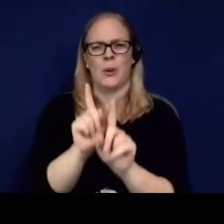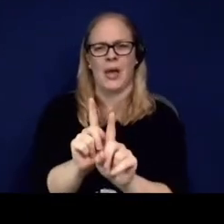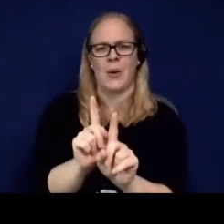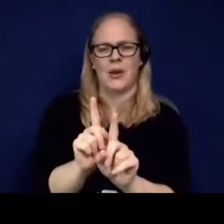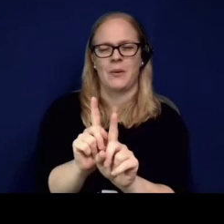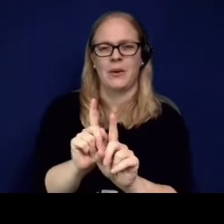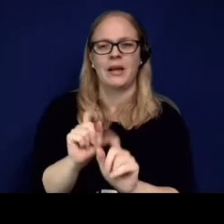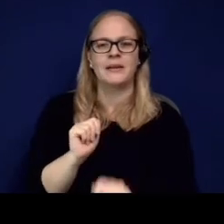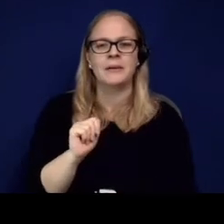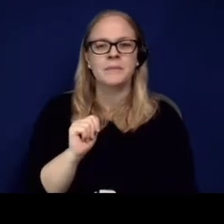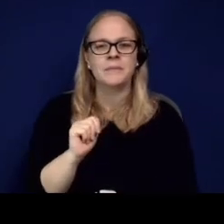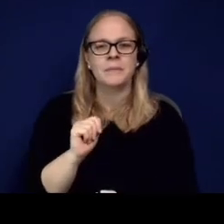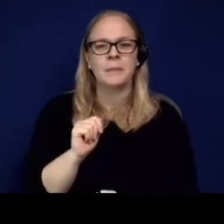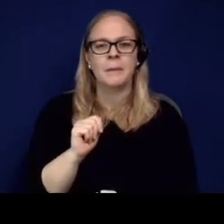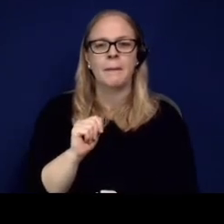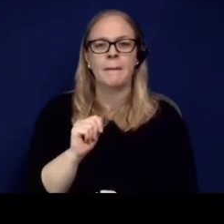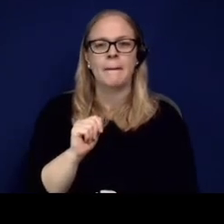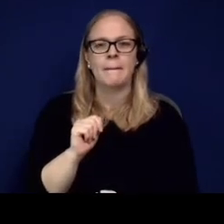Let